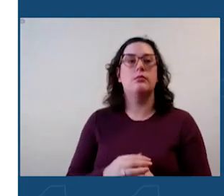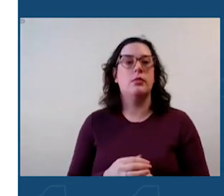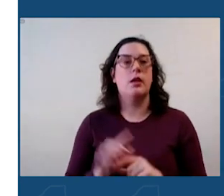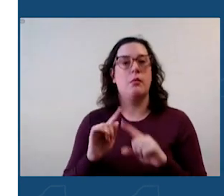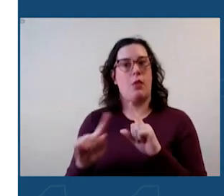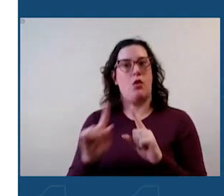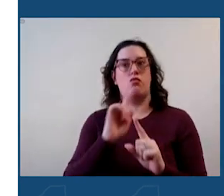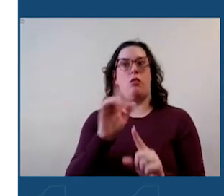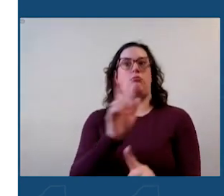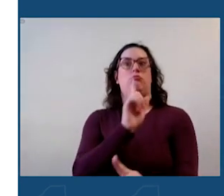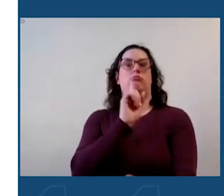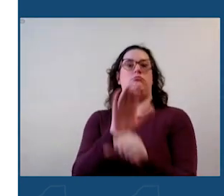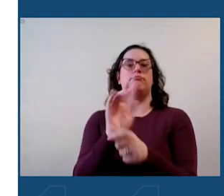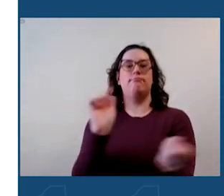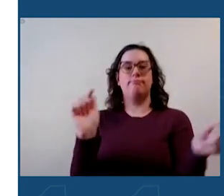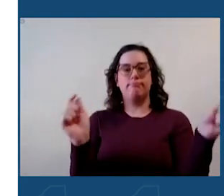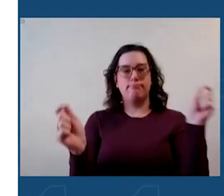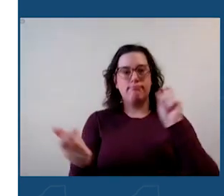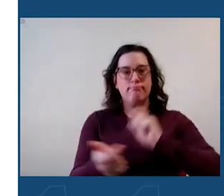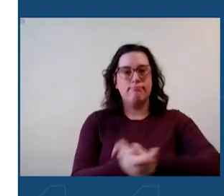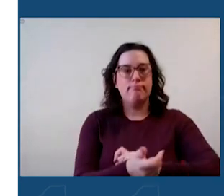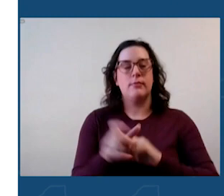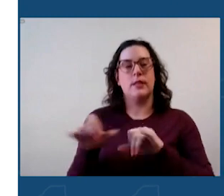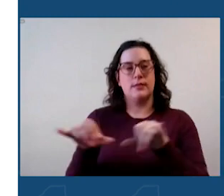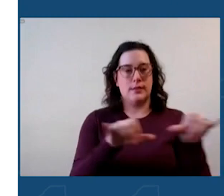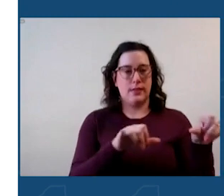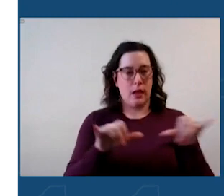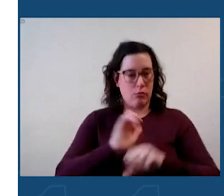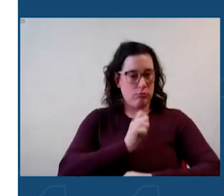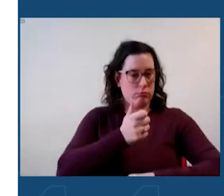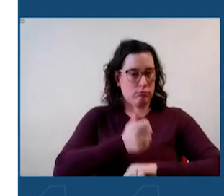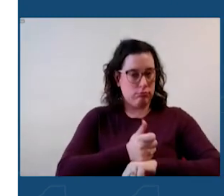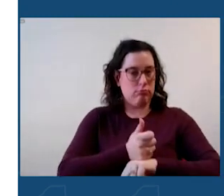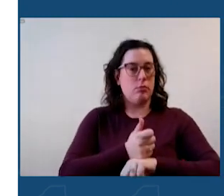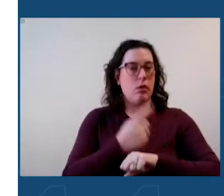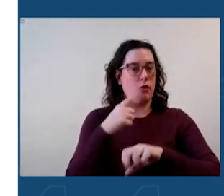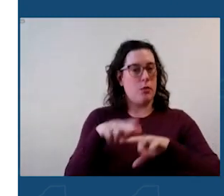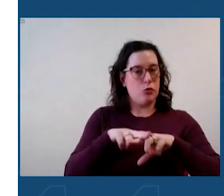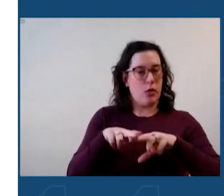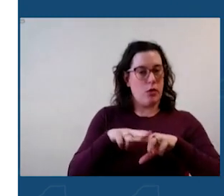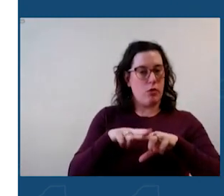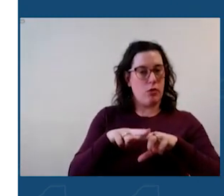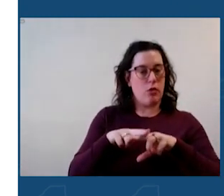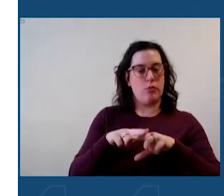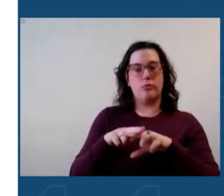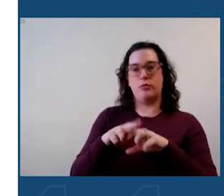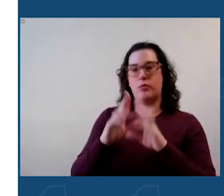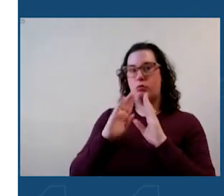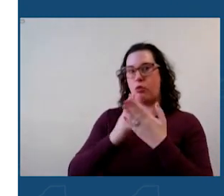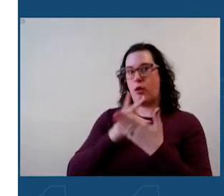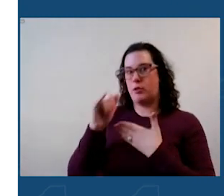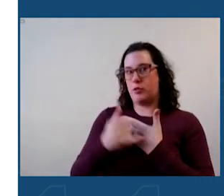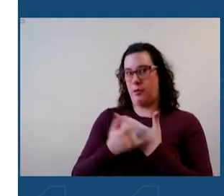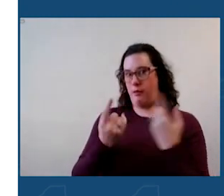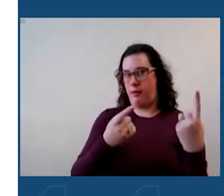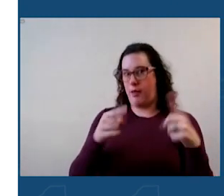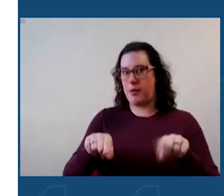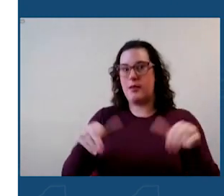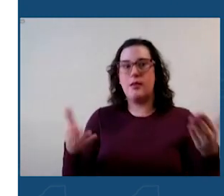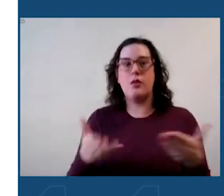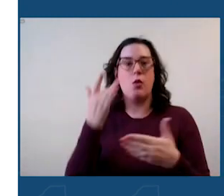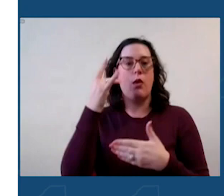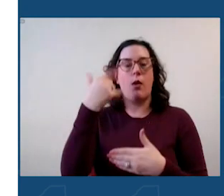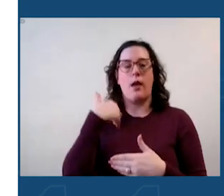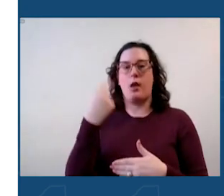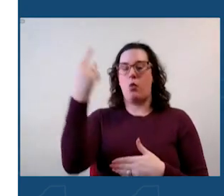transformative and standard-setting transit-oriented development project going here, and it's only because we had a visionary